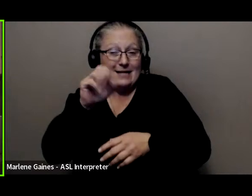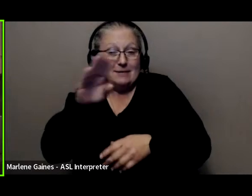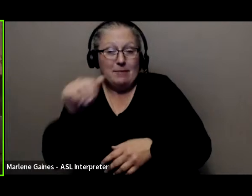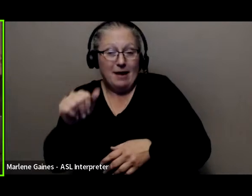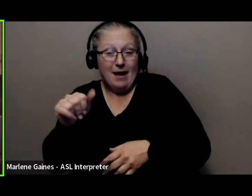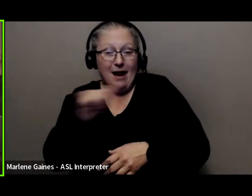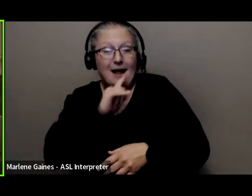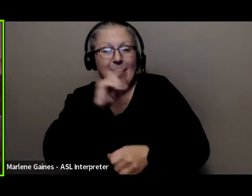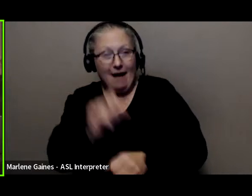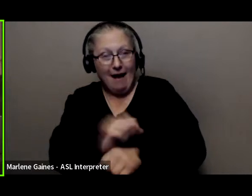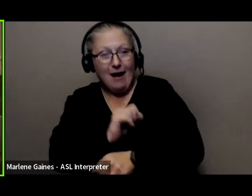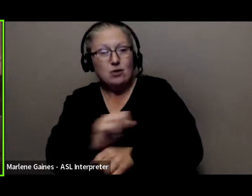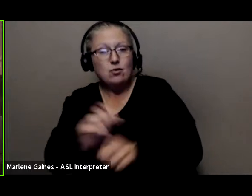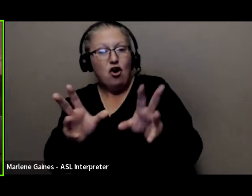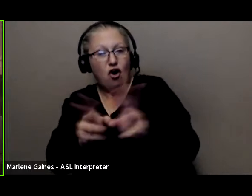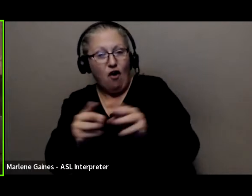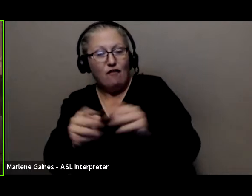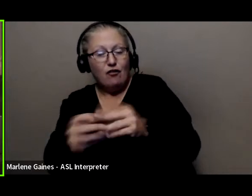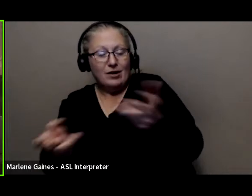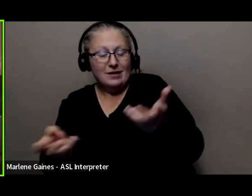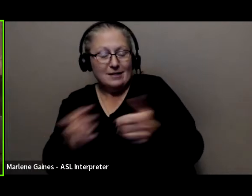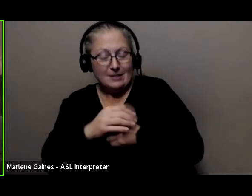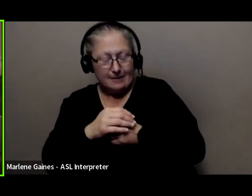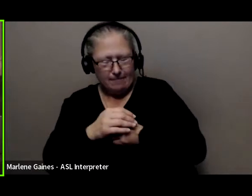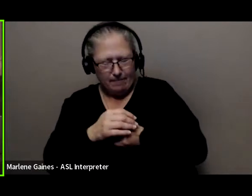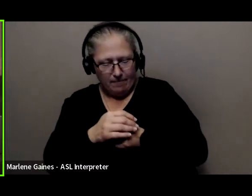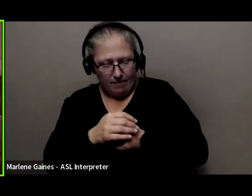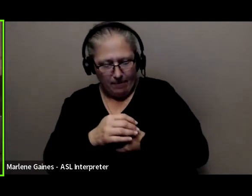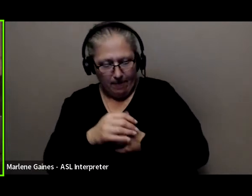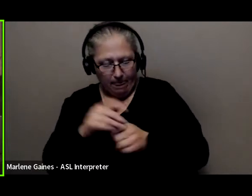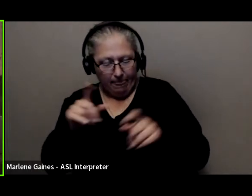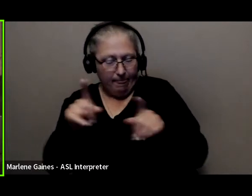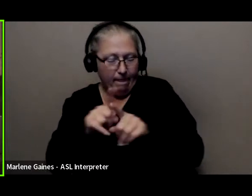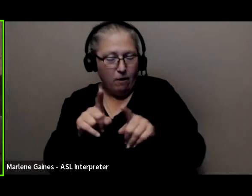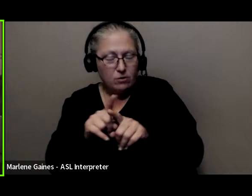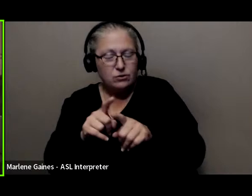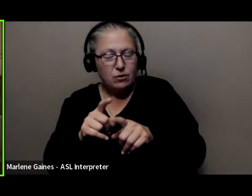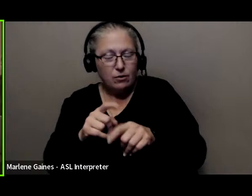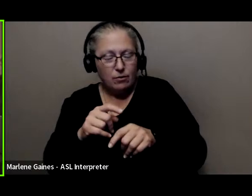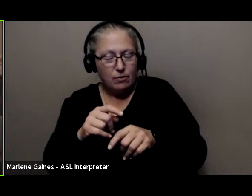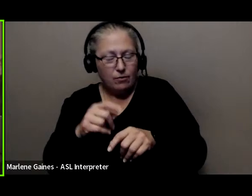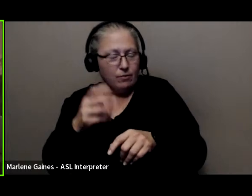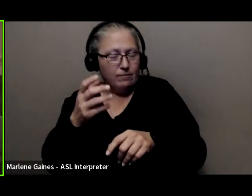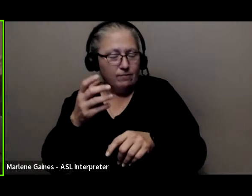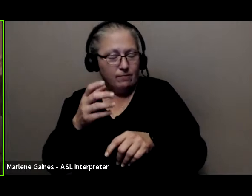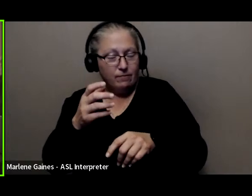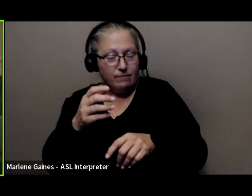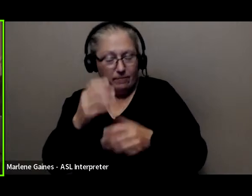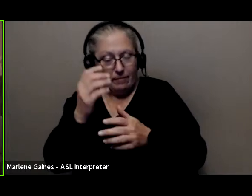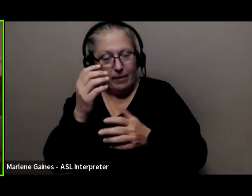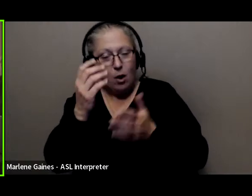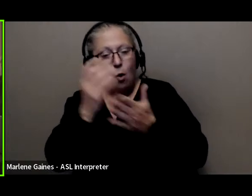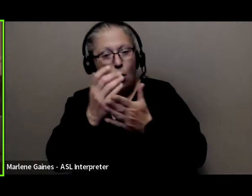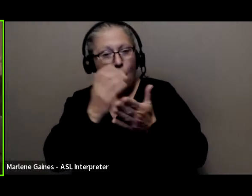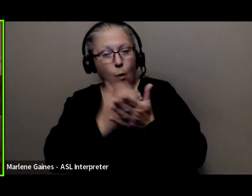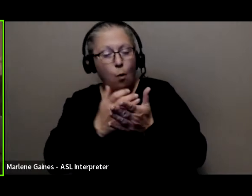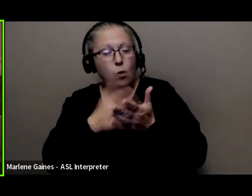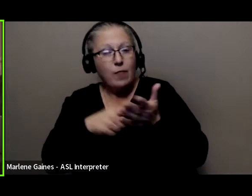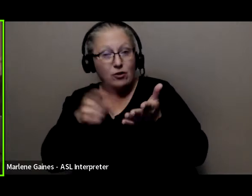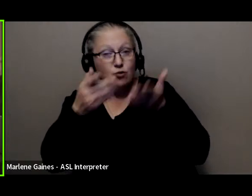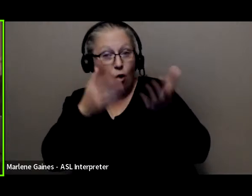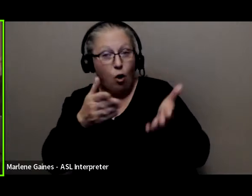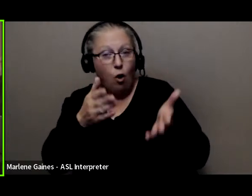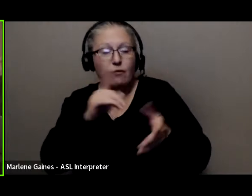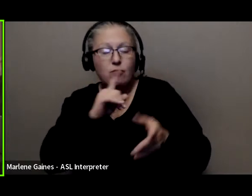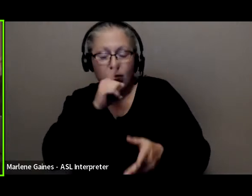an actual conference. I also really liked the course offerings that you had. I felt